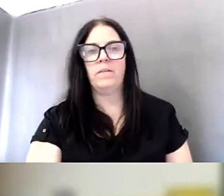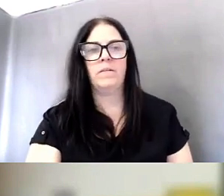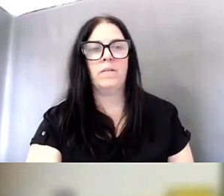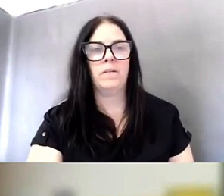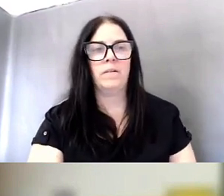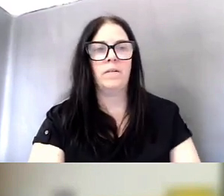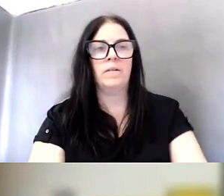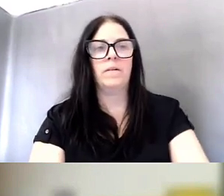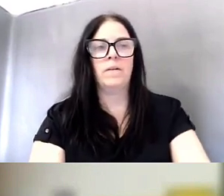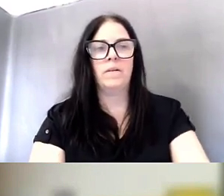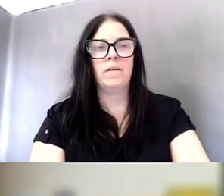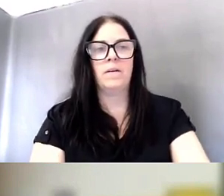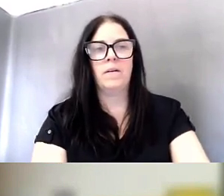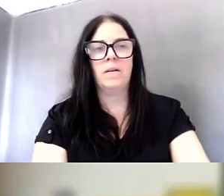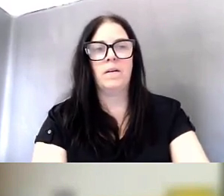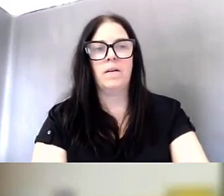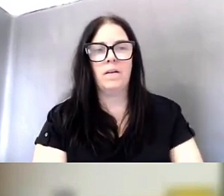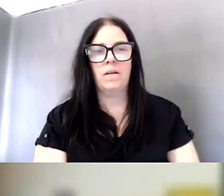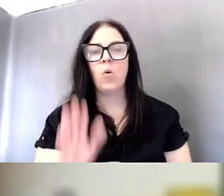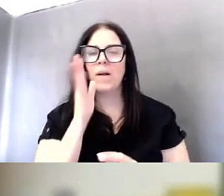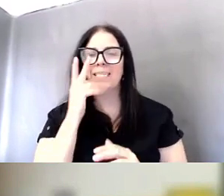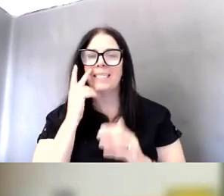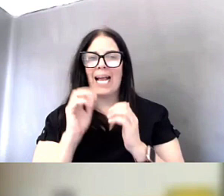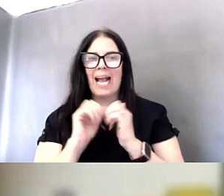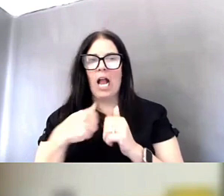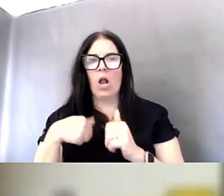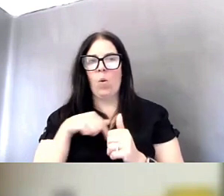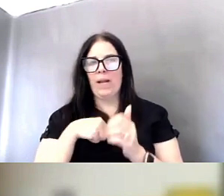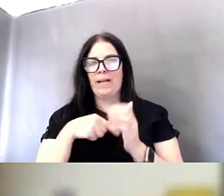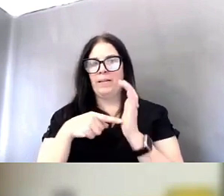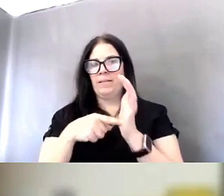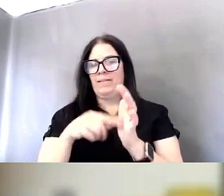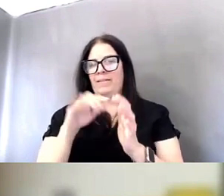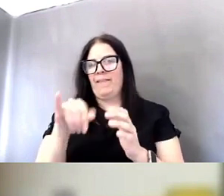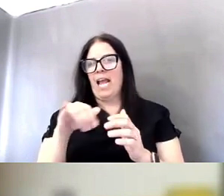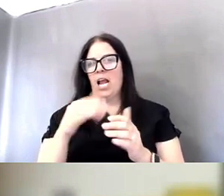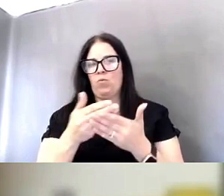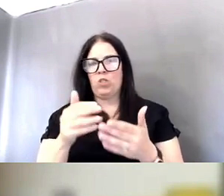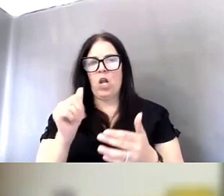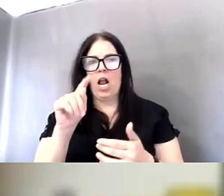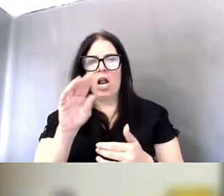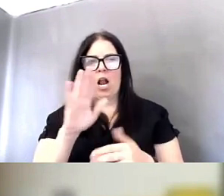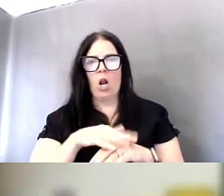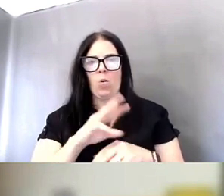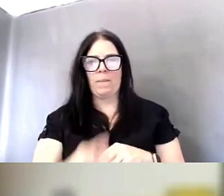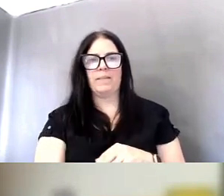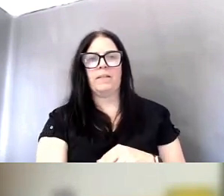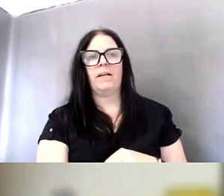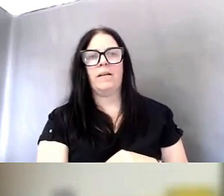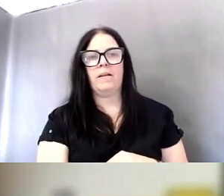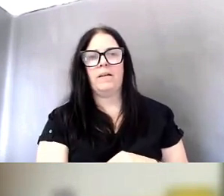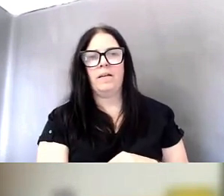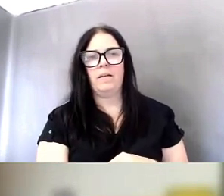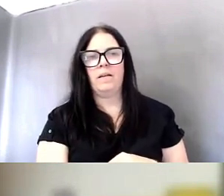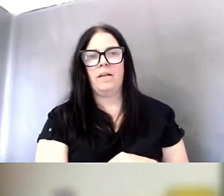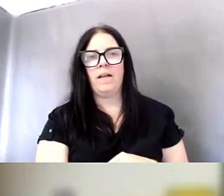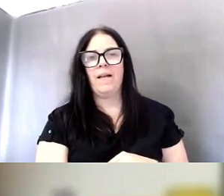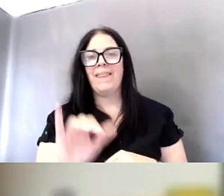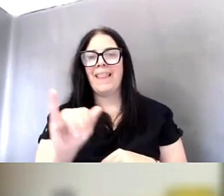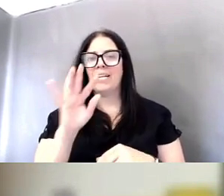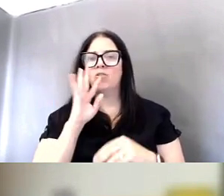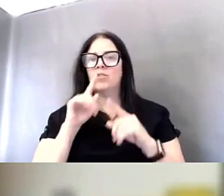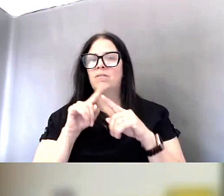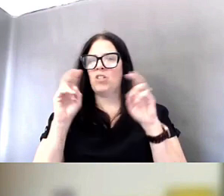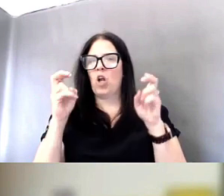the resources will be presented on a website. It's called the Planning a Lesson site, PAL,